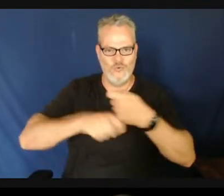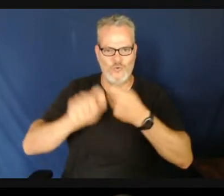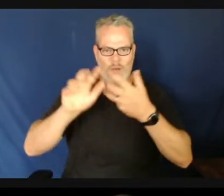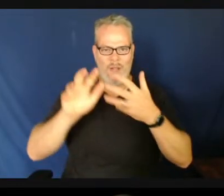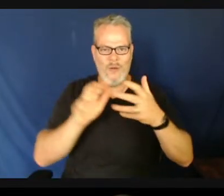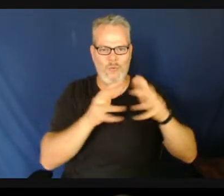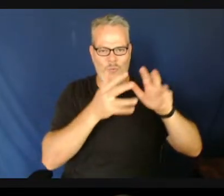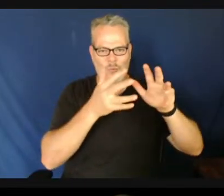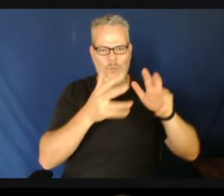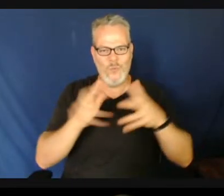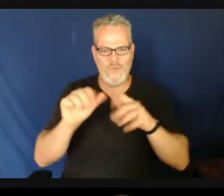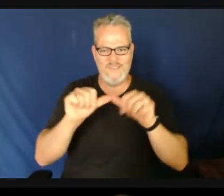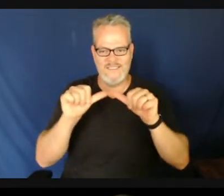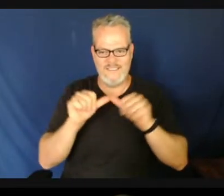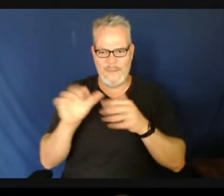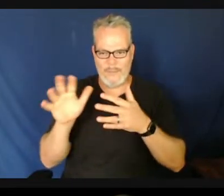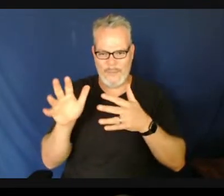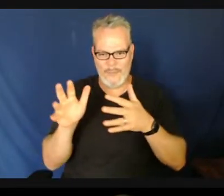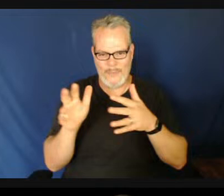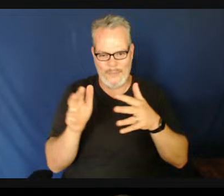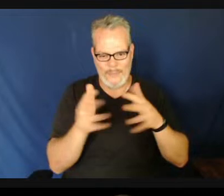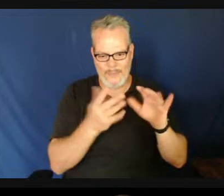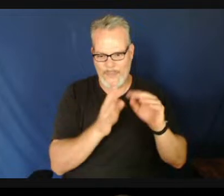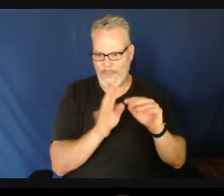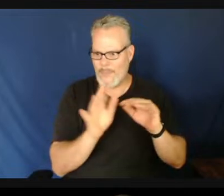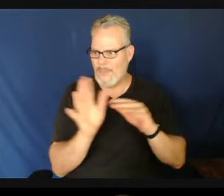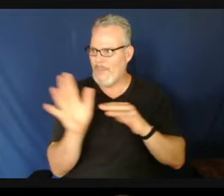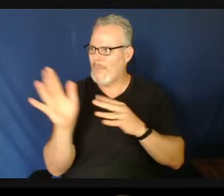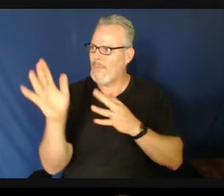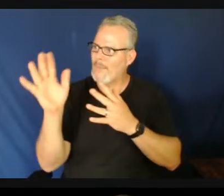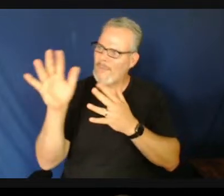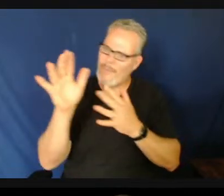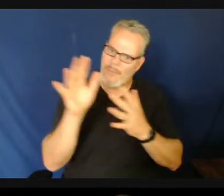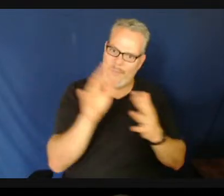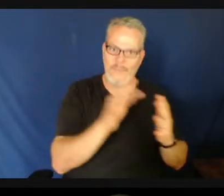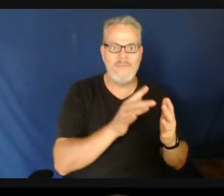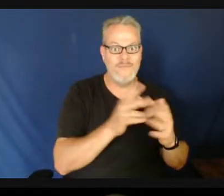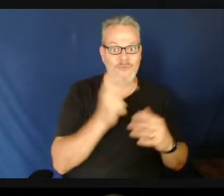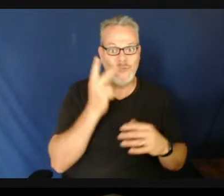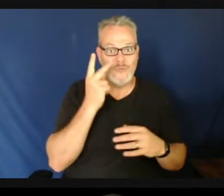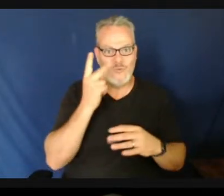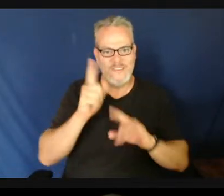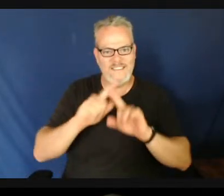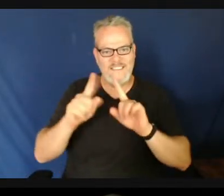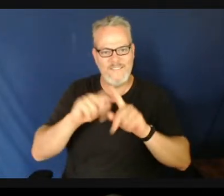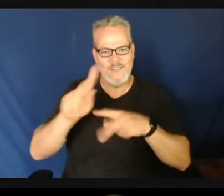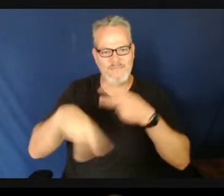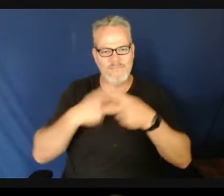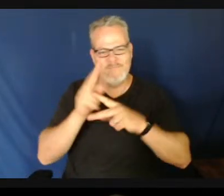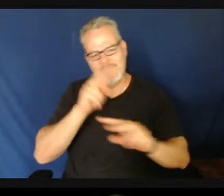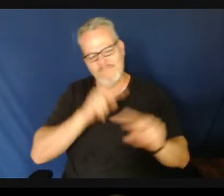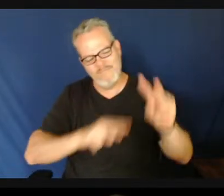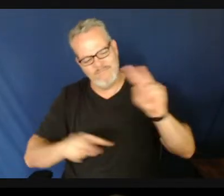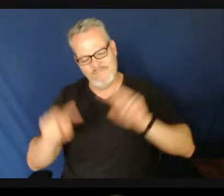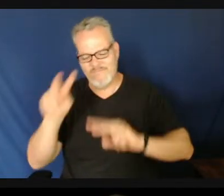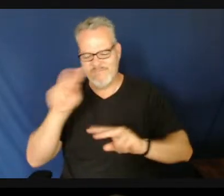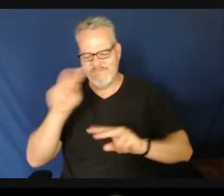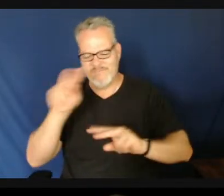this varying wind going over that V1 camera location, as we pointed out in our intro here.